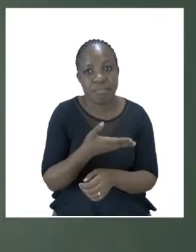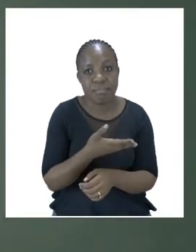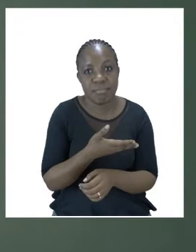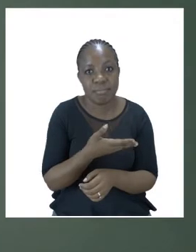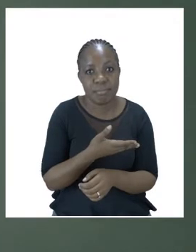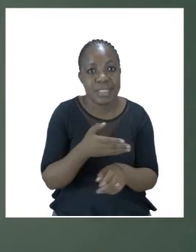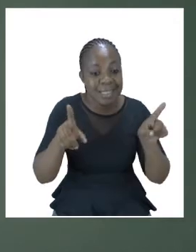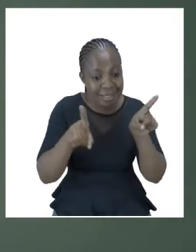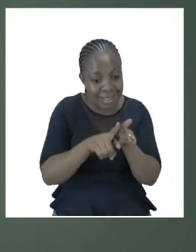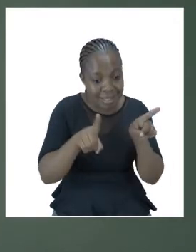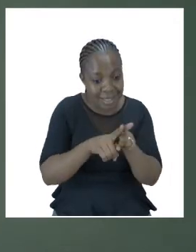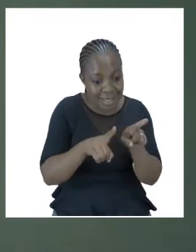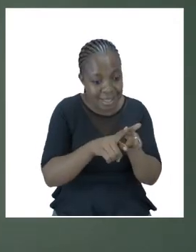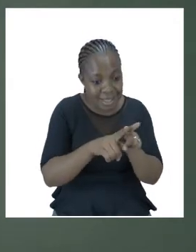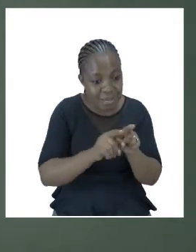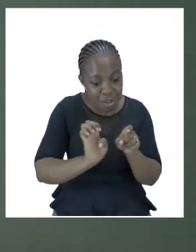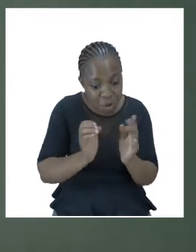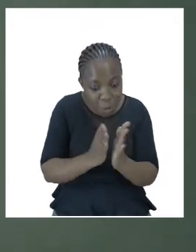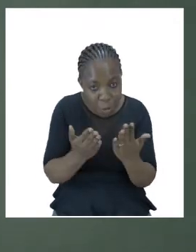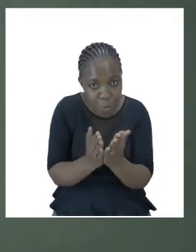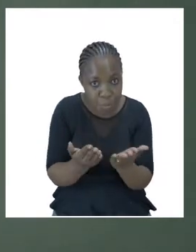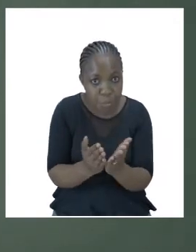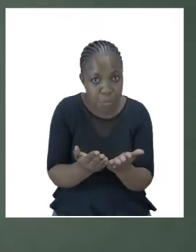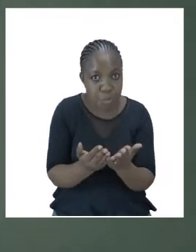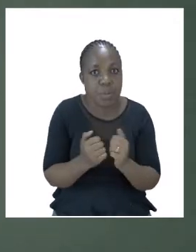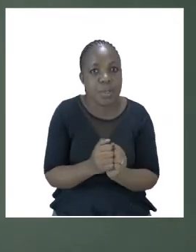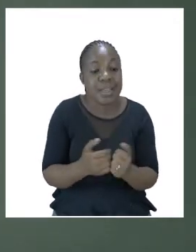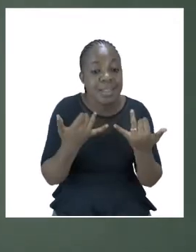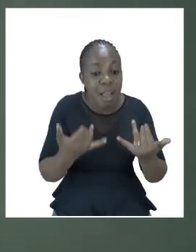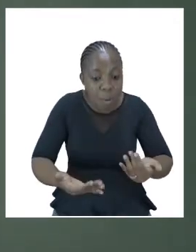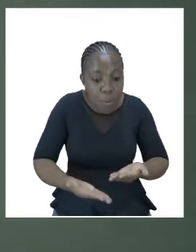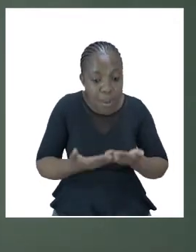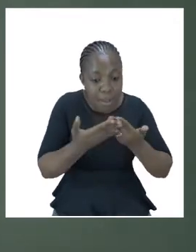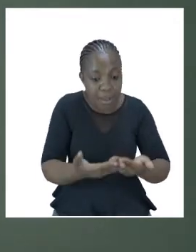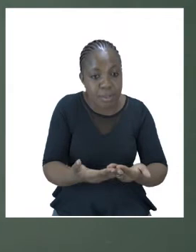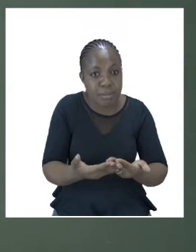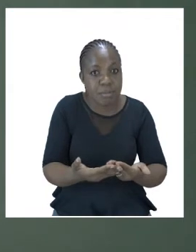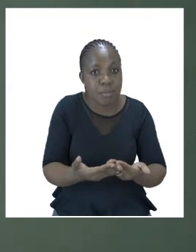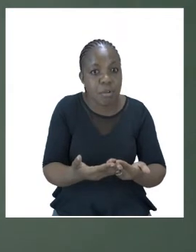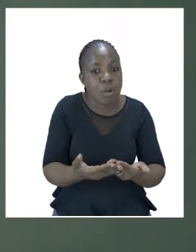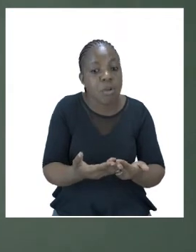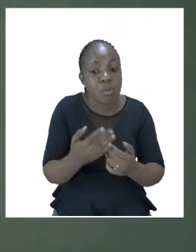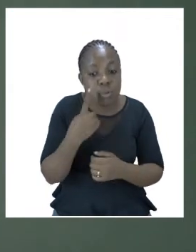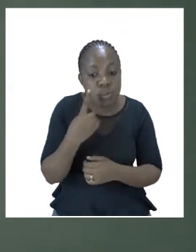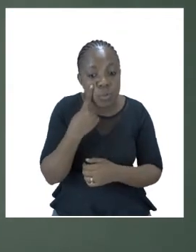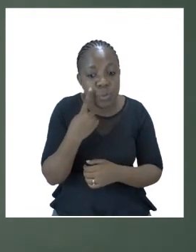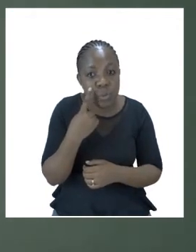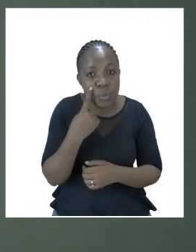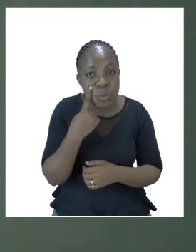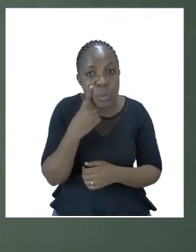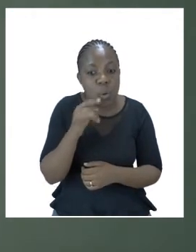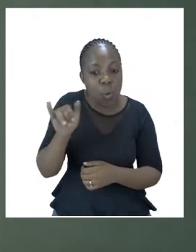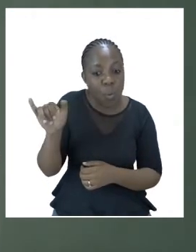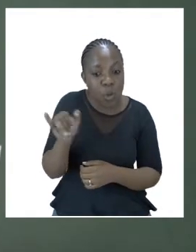in your booklets, but we are going to help each other to find out which one is the longer one.